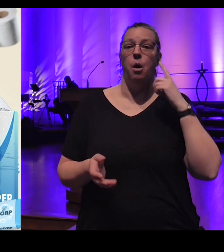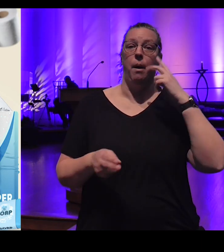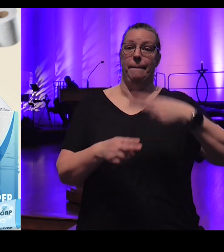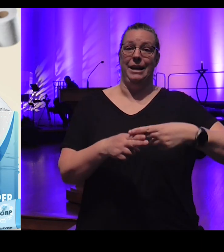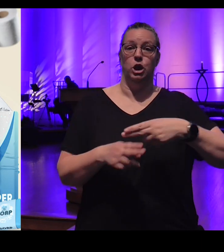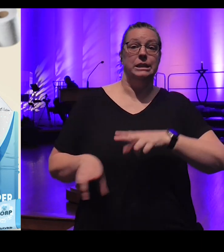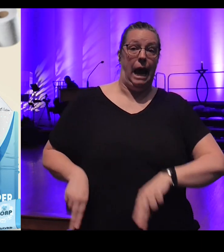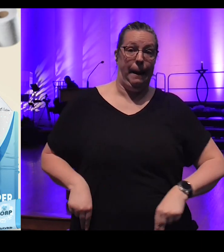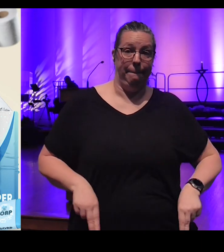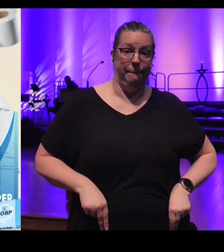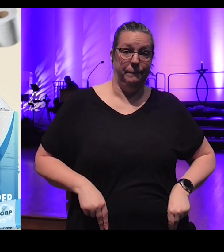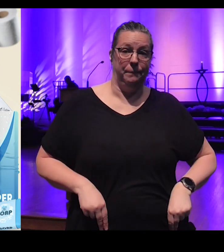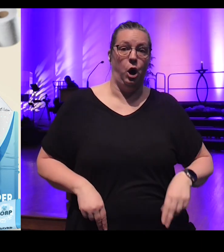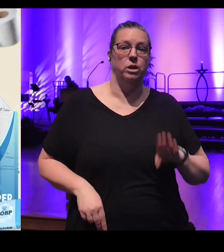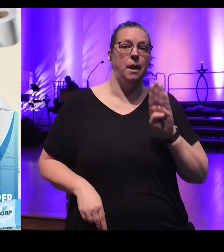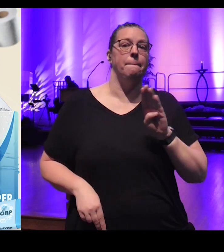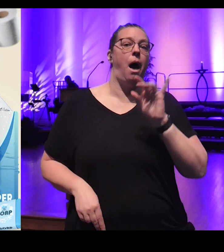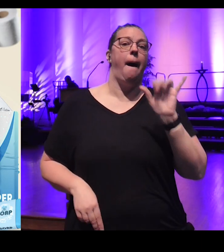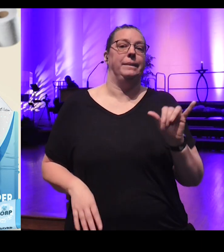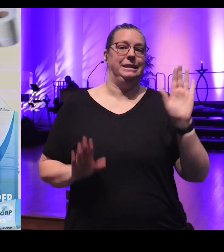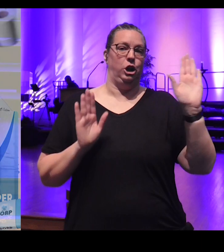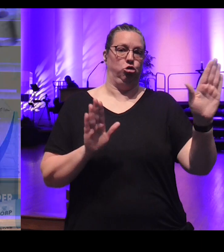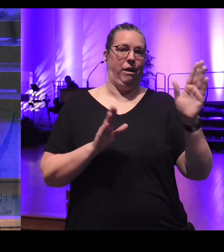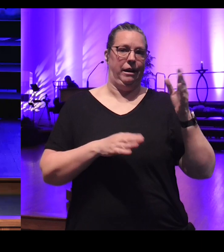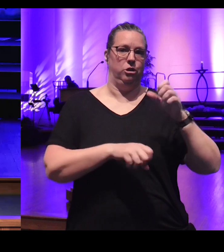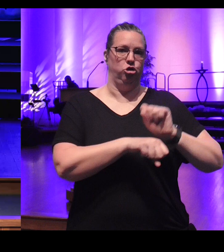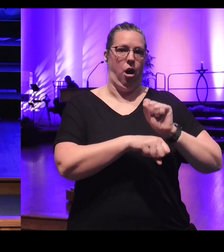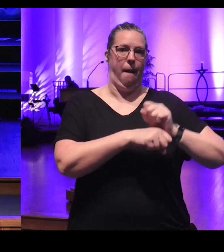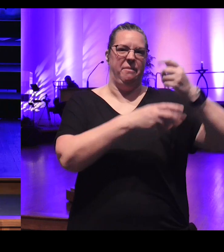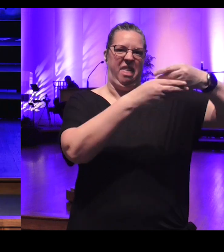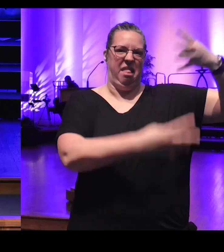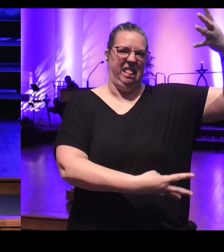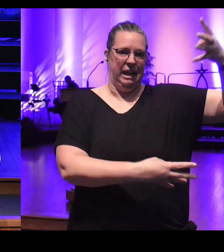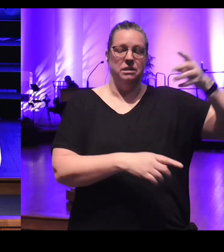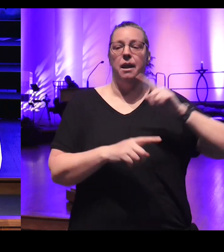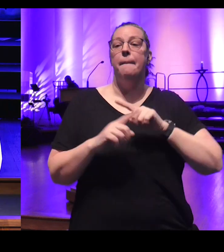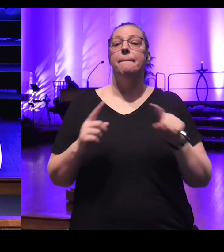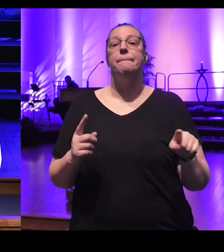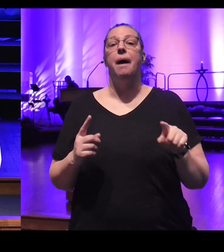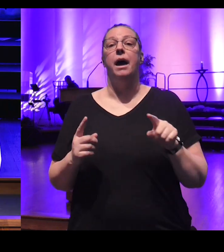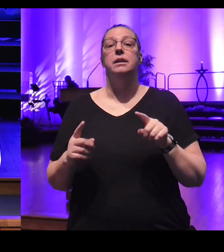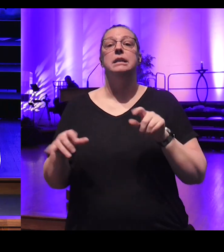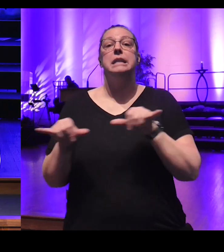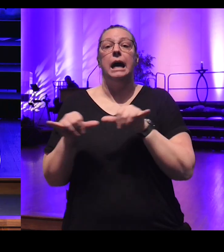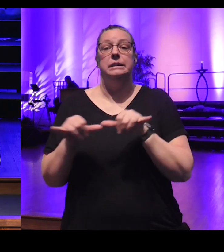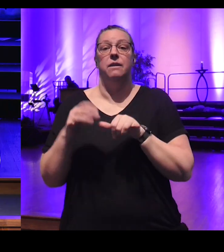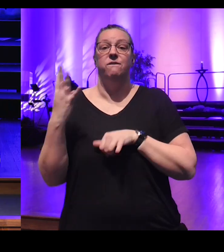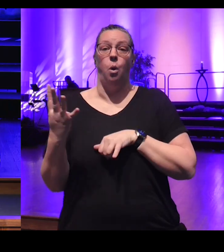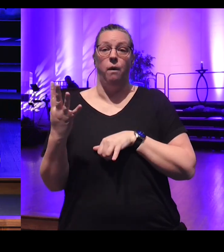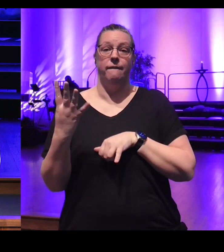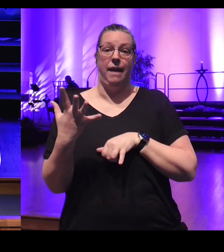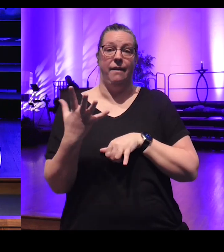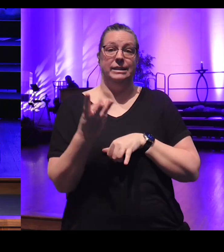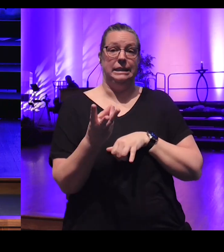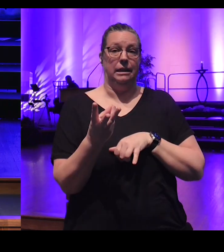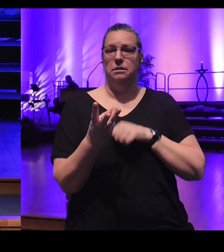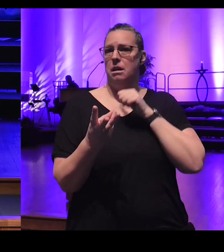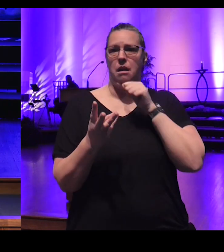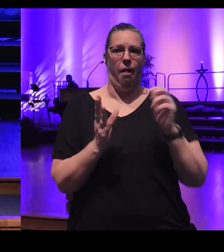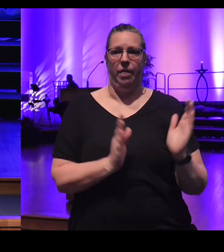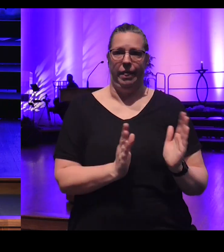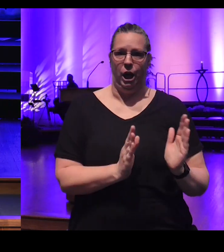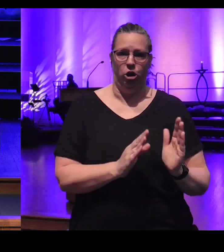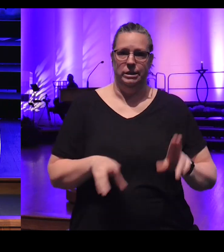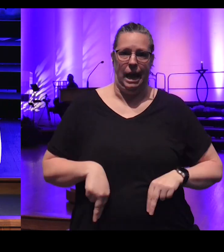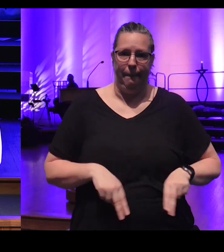the diapers. Bobby did a great job of mentioning everything, but 4, 5, 6, not the little ones, because